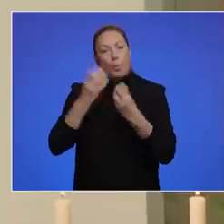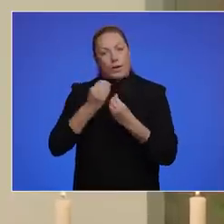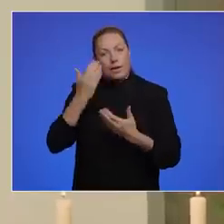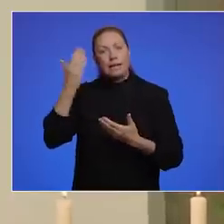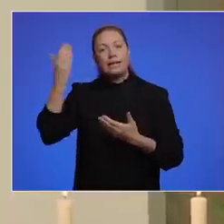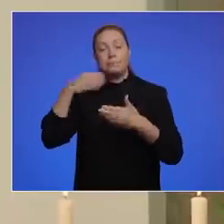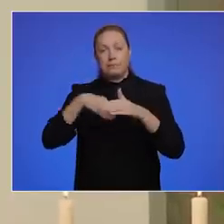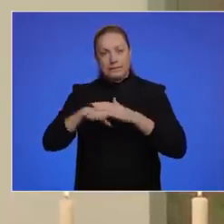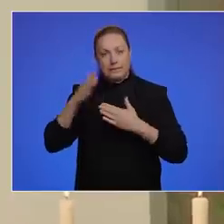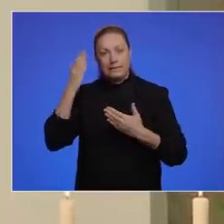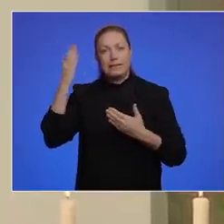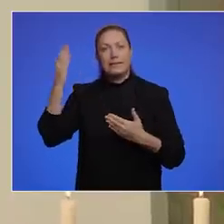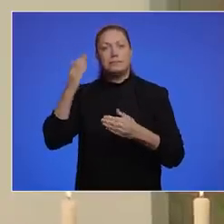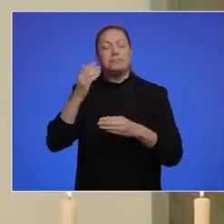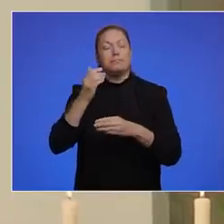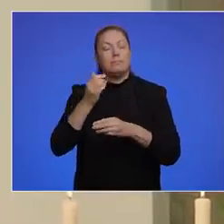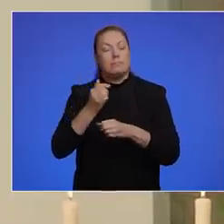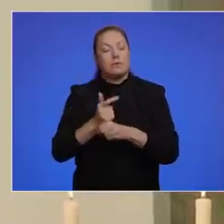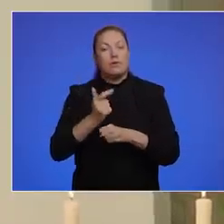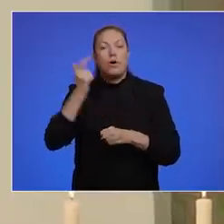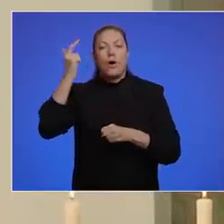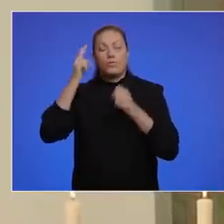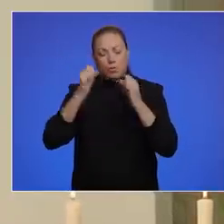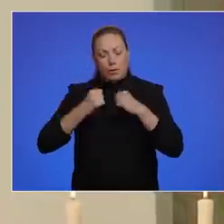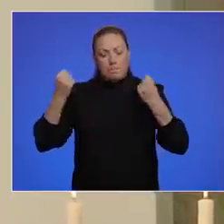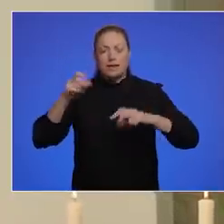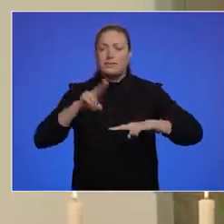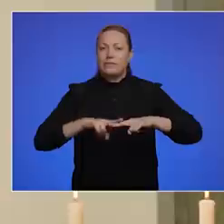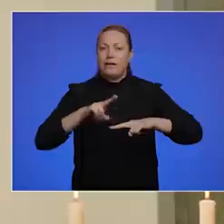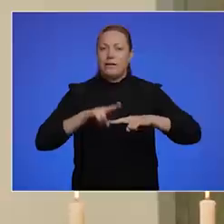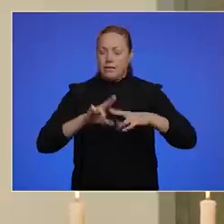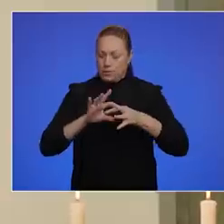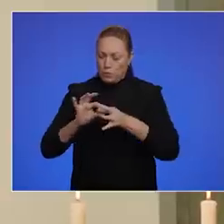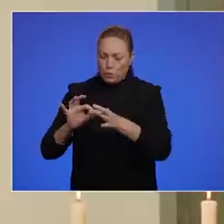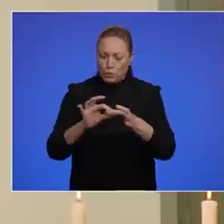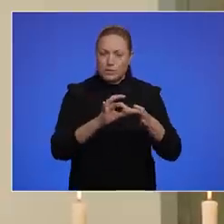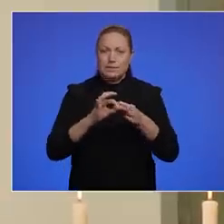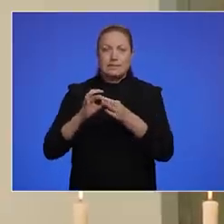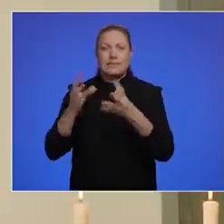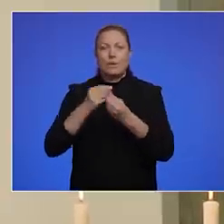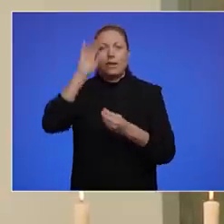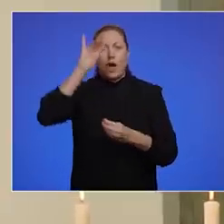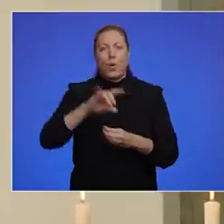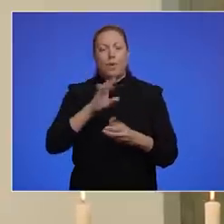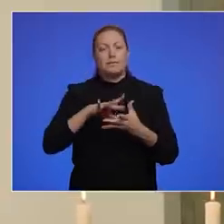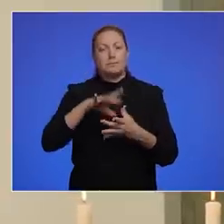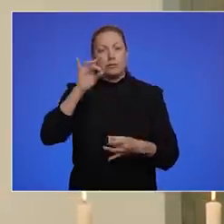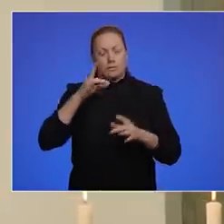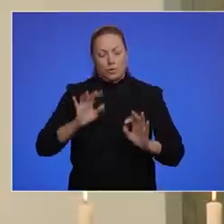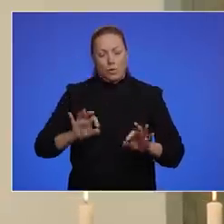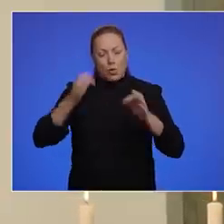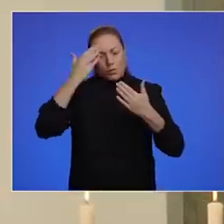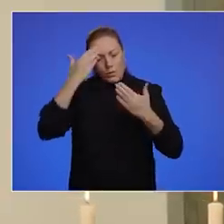Through him and with him and in him O God, Almighty Father In the unity of the Holy Spirit